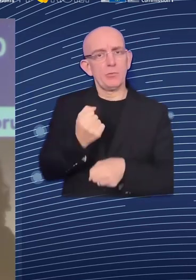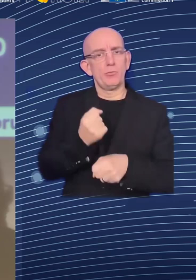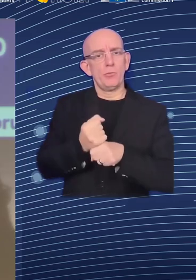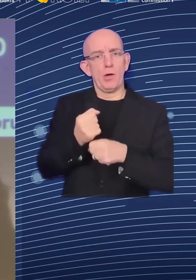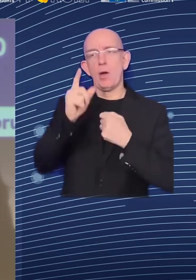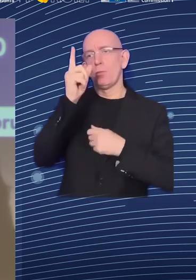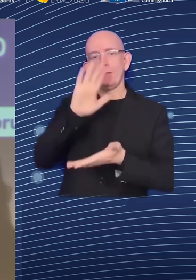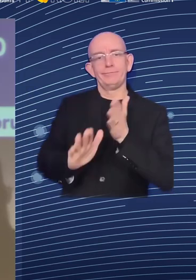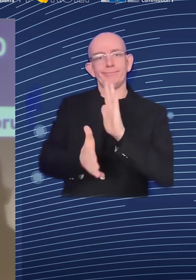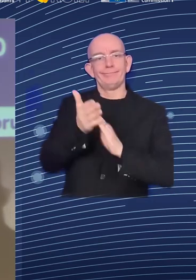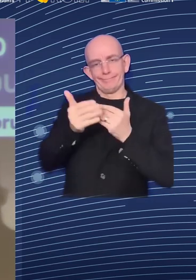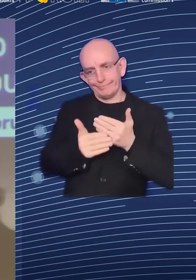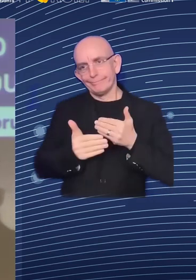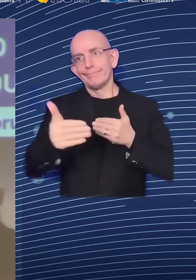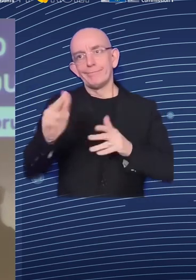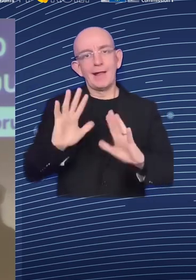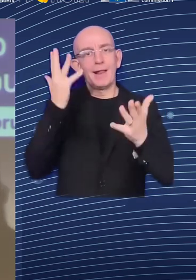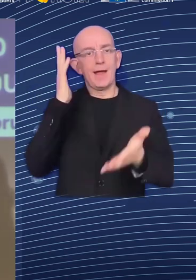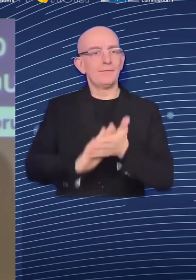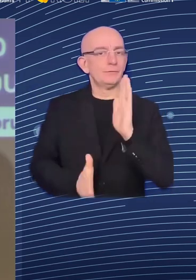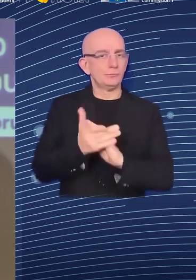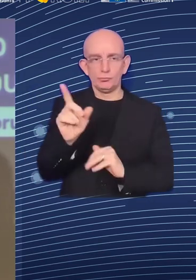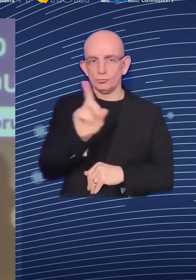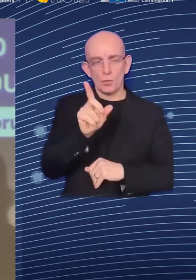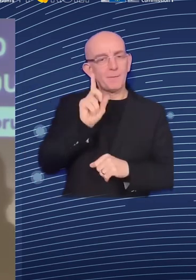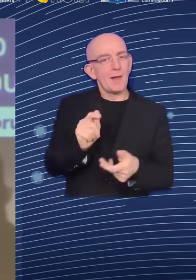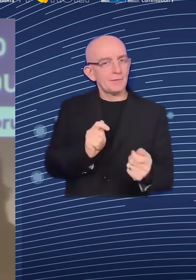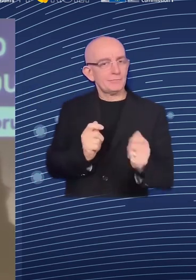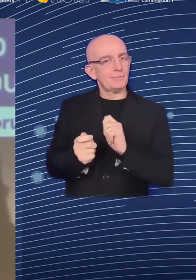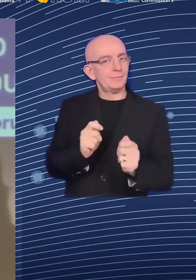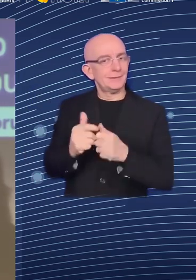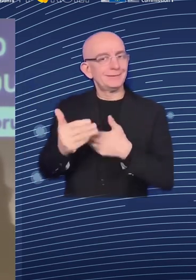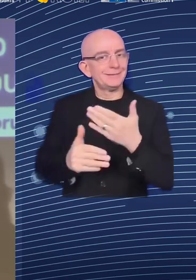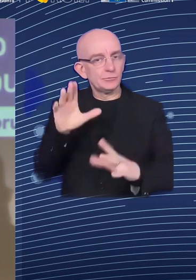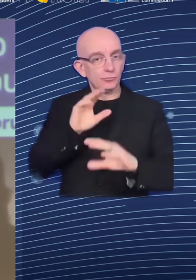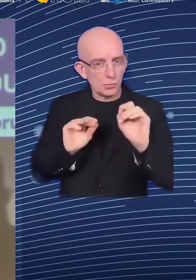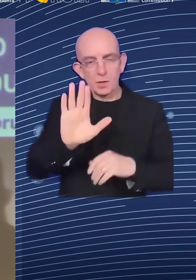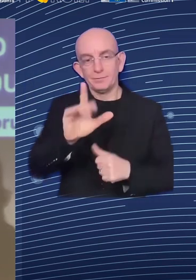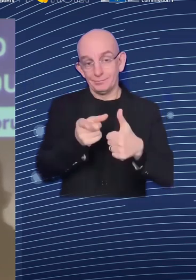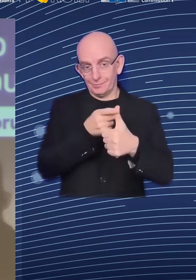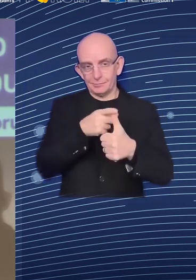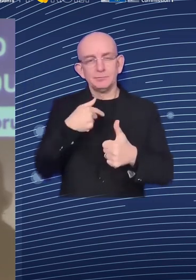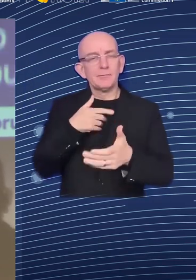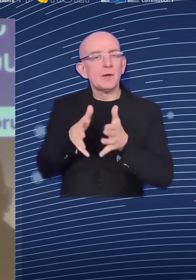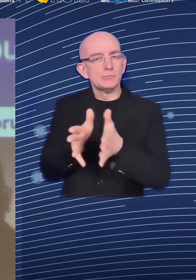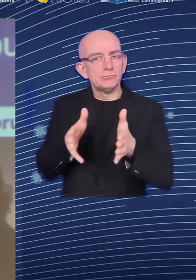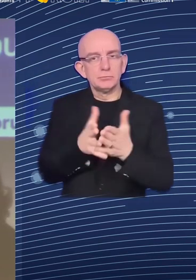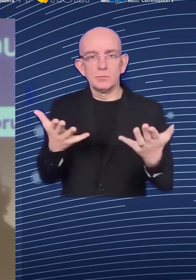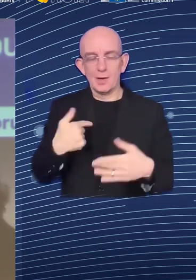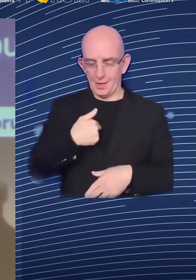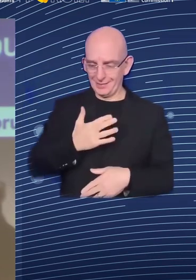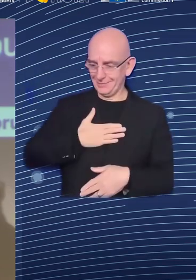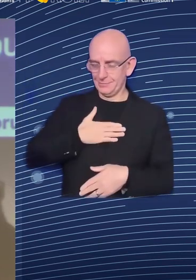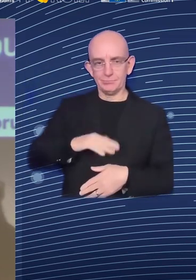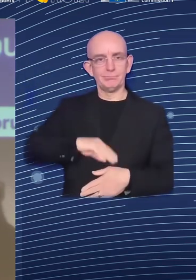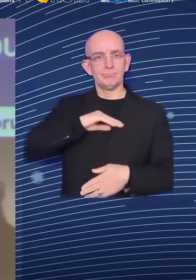and everything, but yesterday everybody talked about soft skills. And I realized that key word yesterday, or key